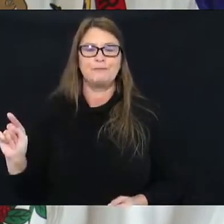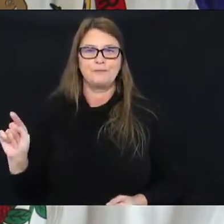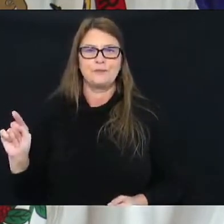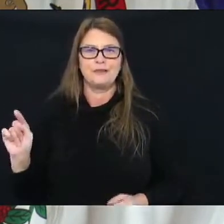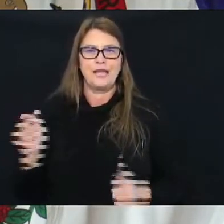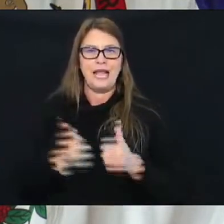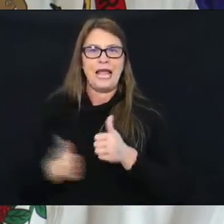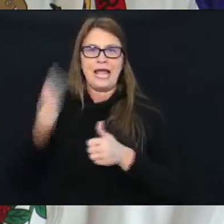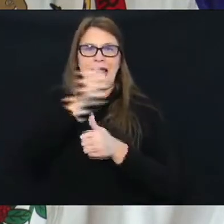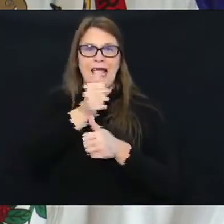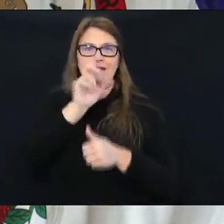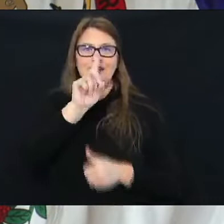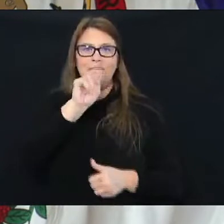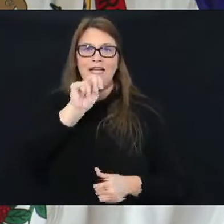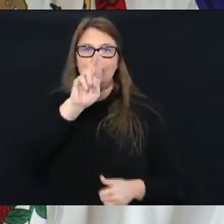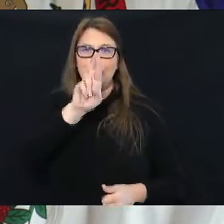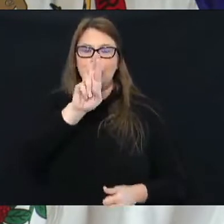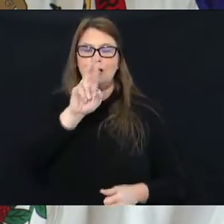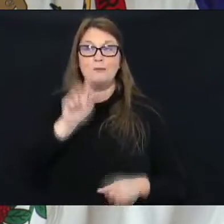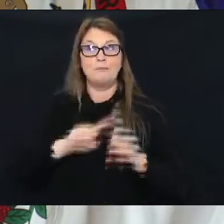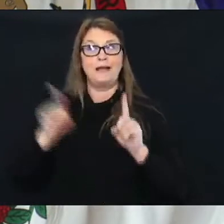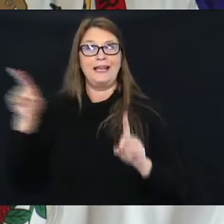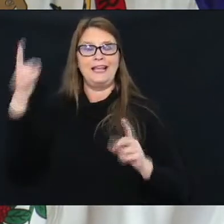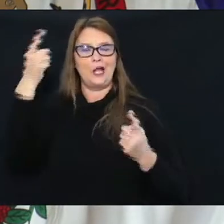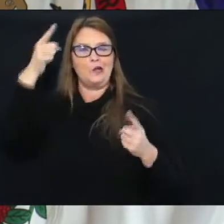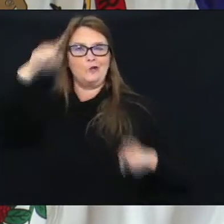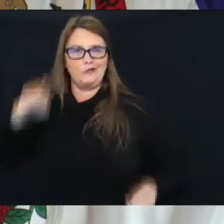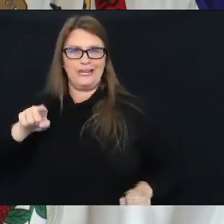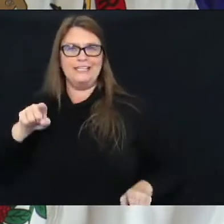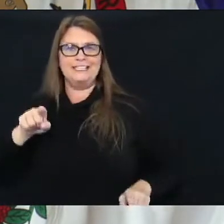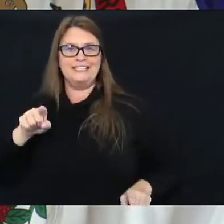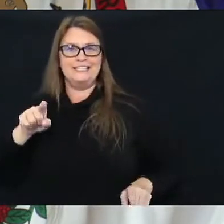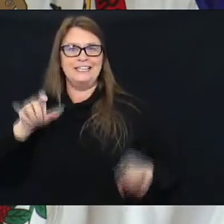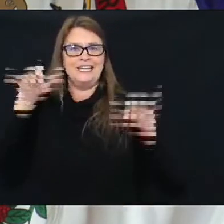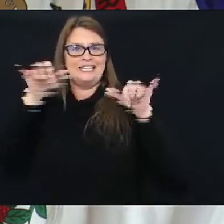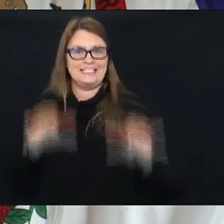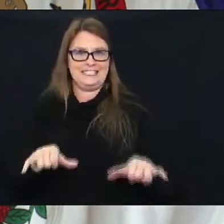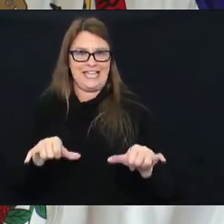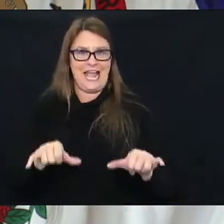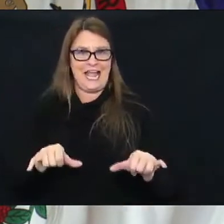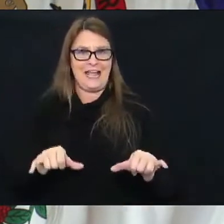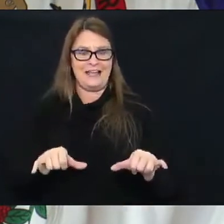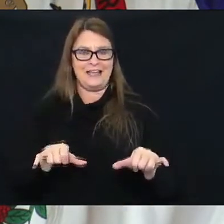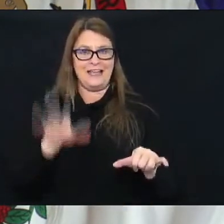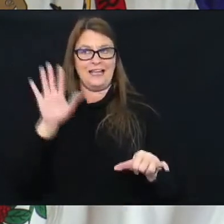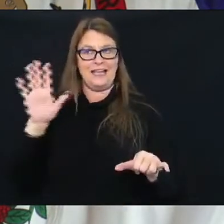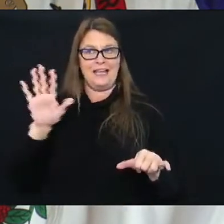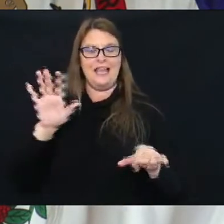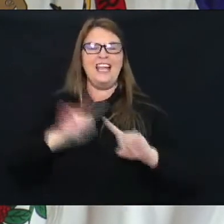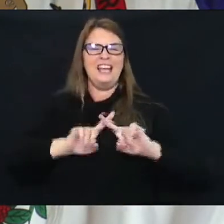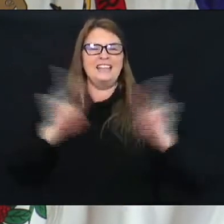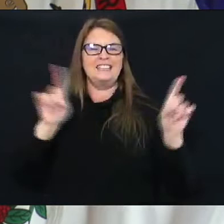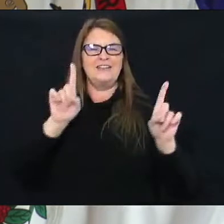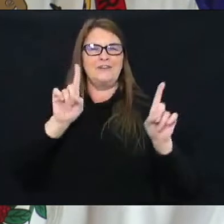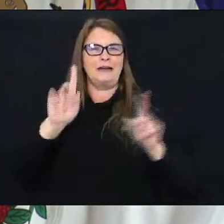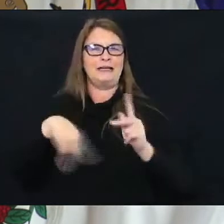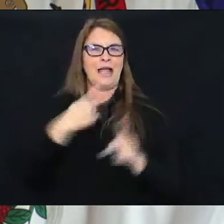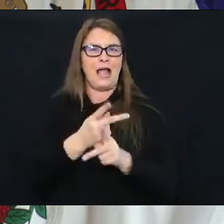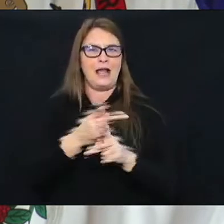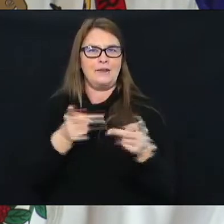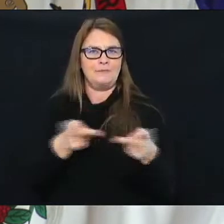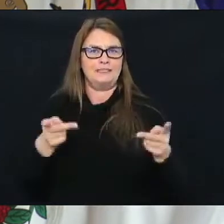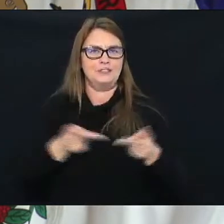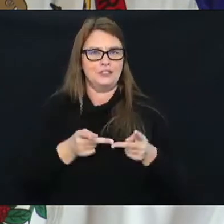heading up the DNR, but he has agreed. He has agreed to stay on in a different type of capacity as